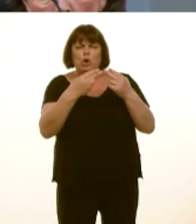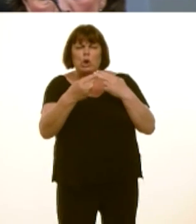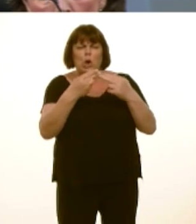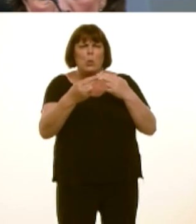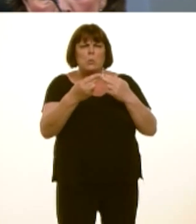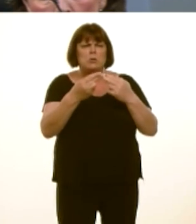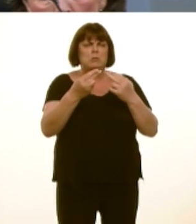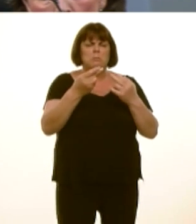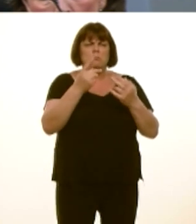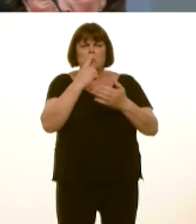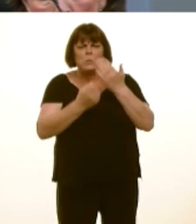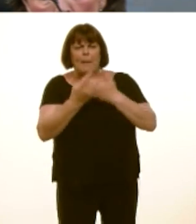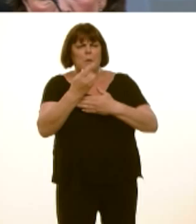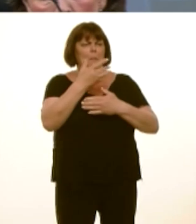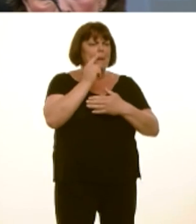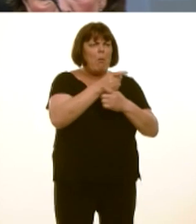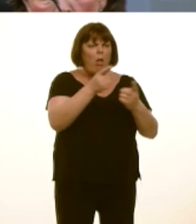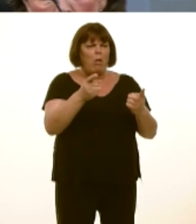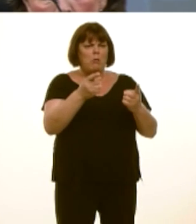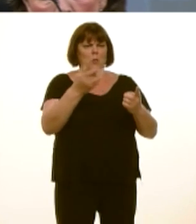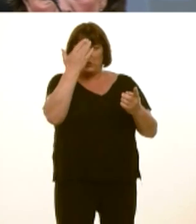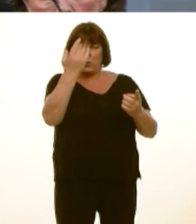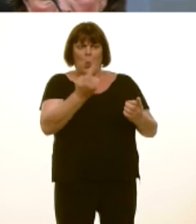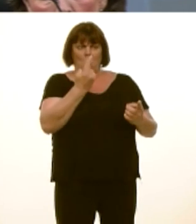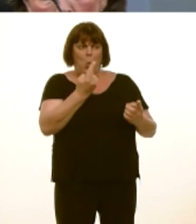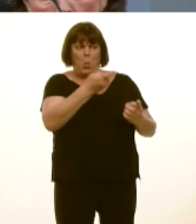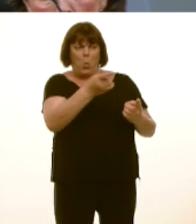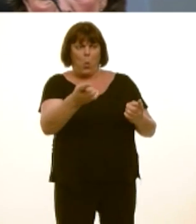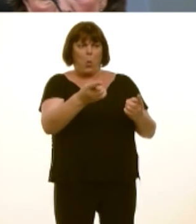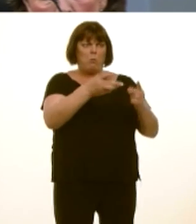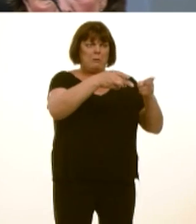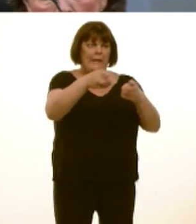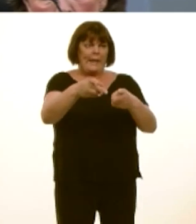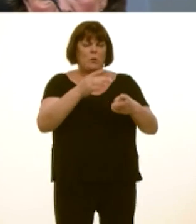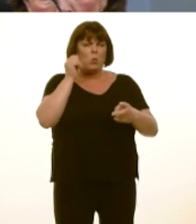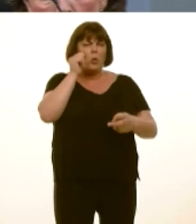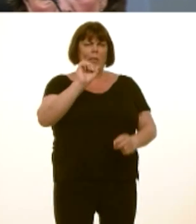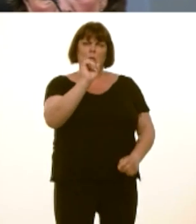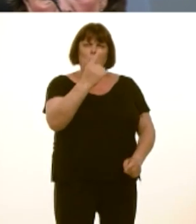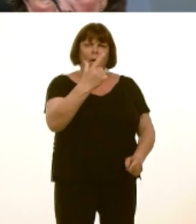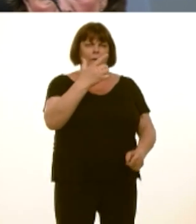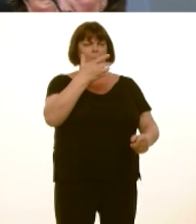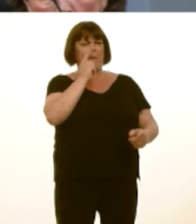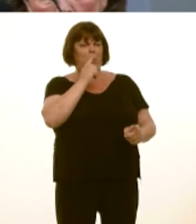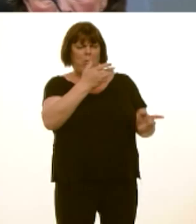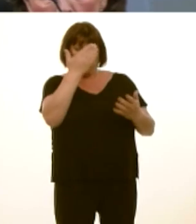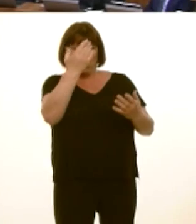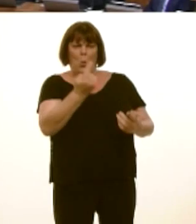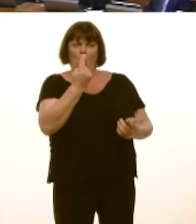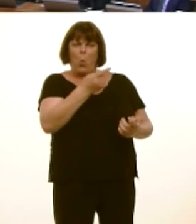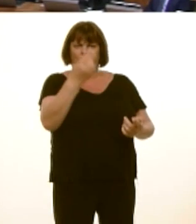on casualties with over another 12 at least bodies to identify that could be from